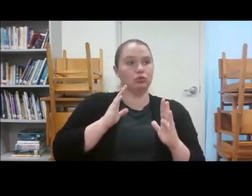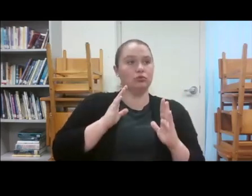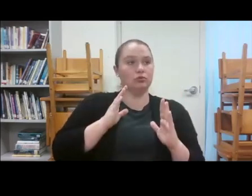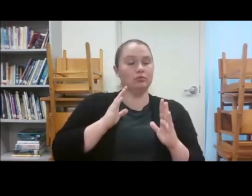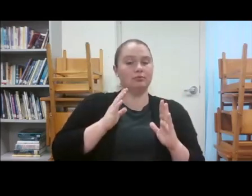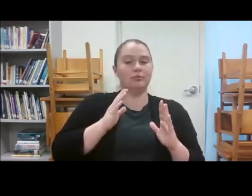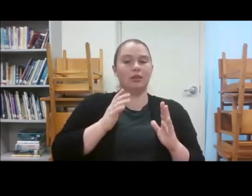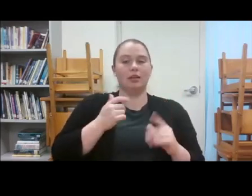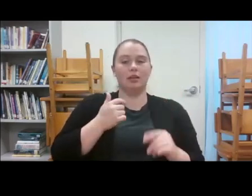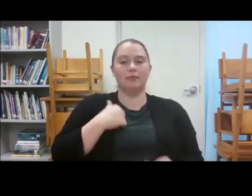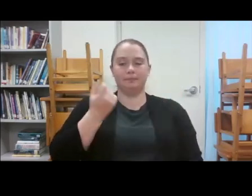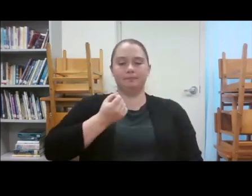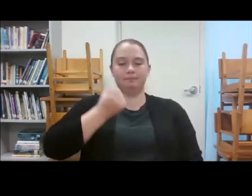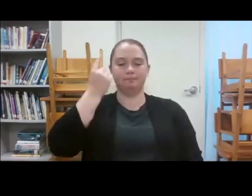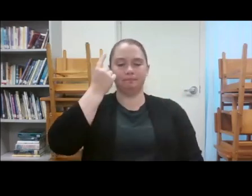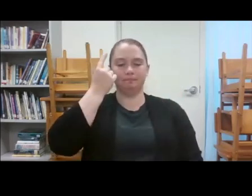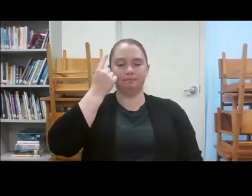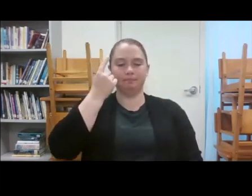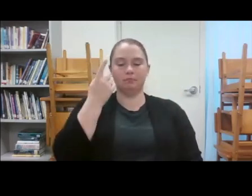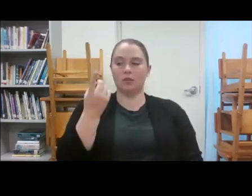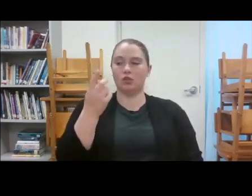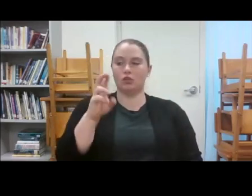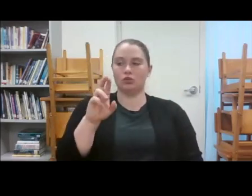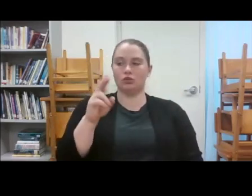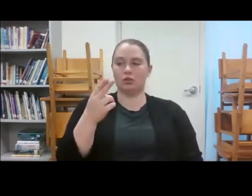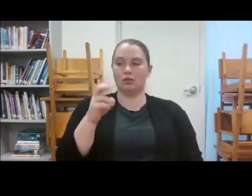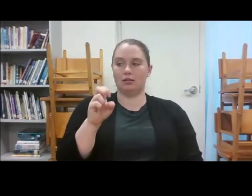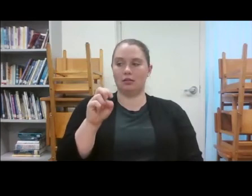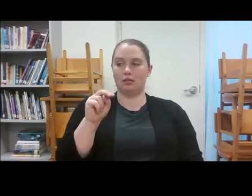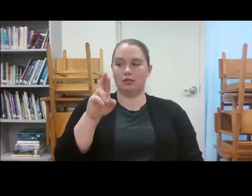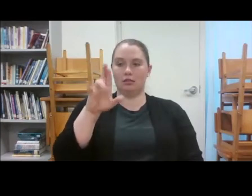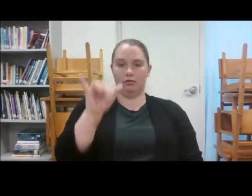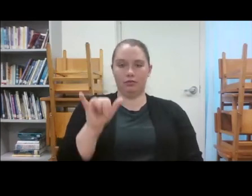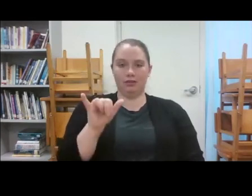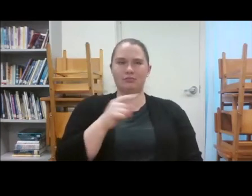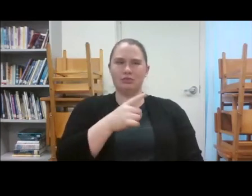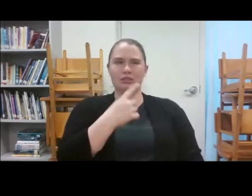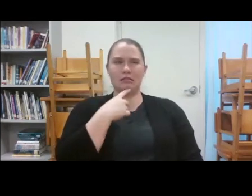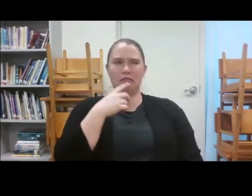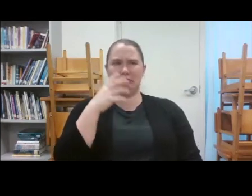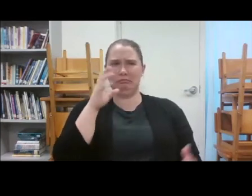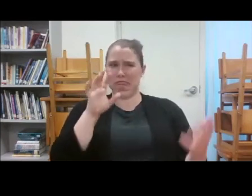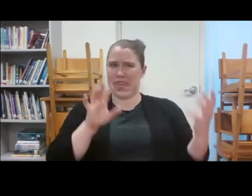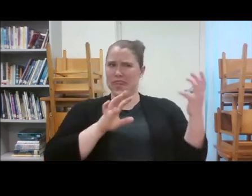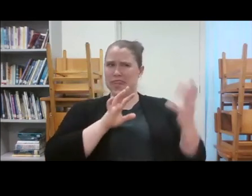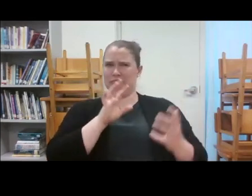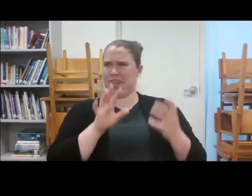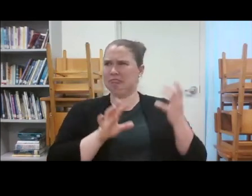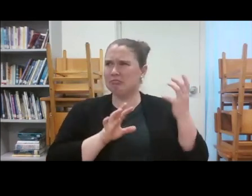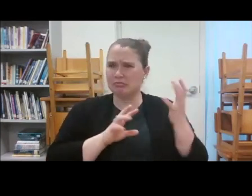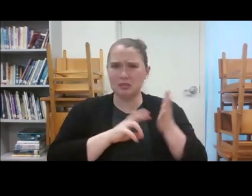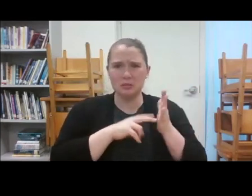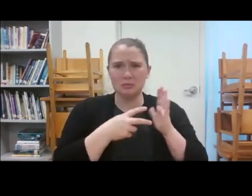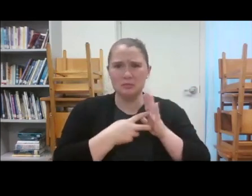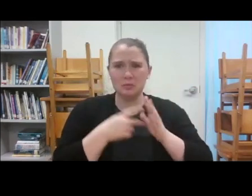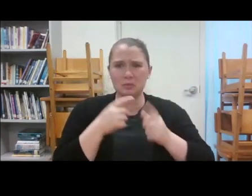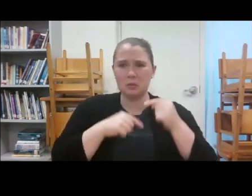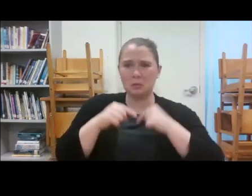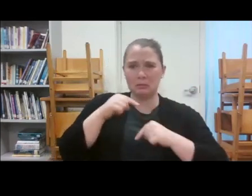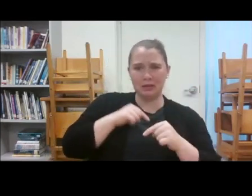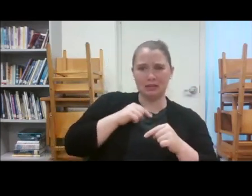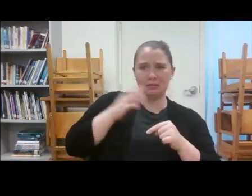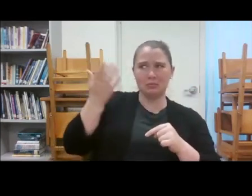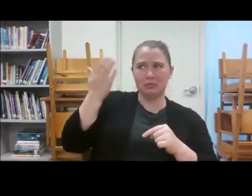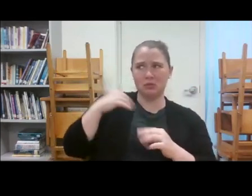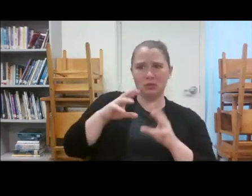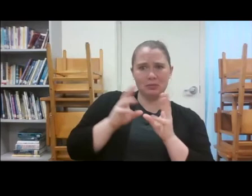I understand Dr. Henry, why she was confused. It was confusing because we're going back meetings. I